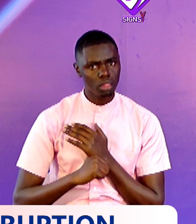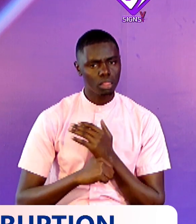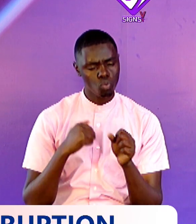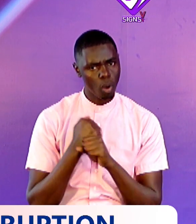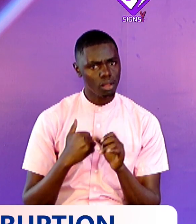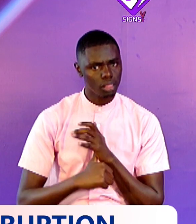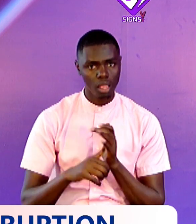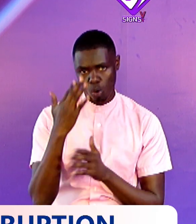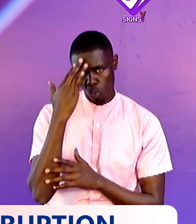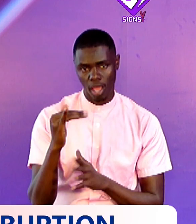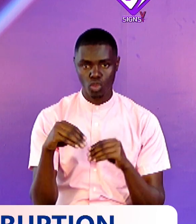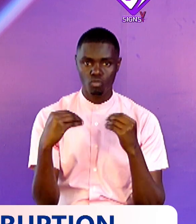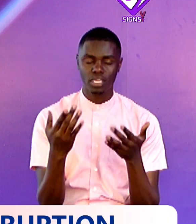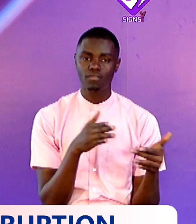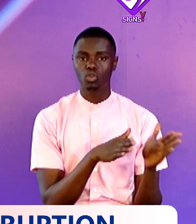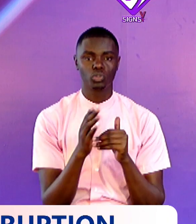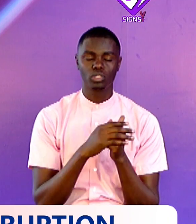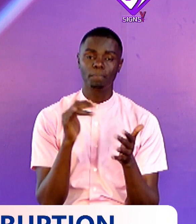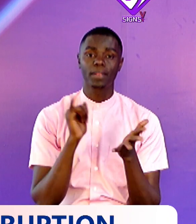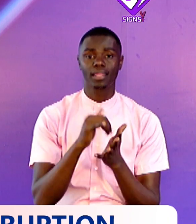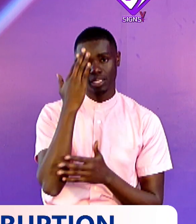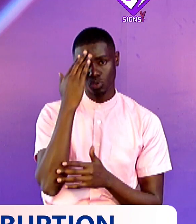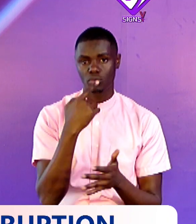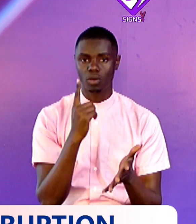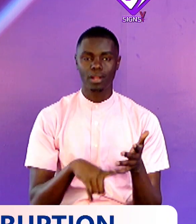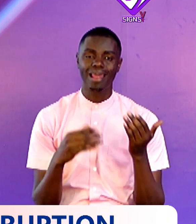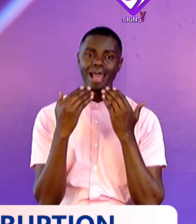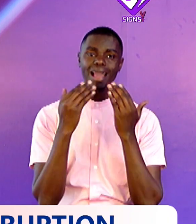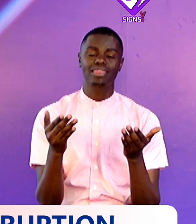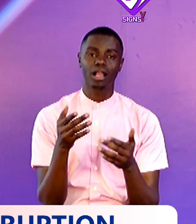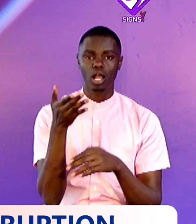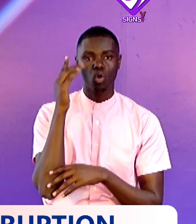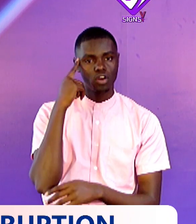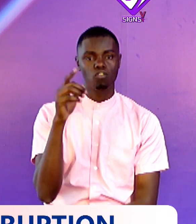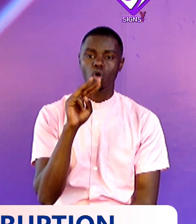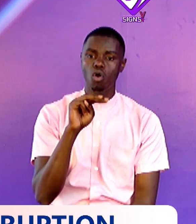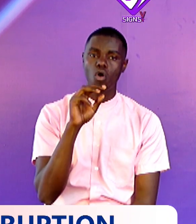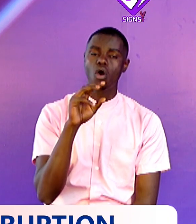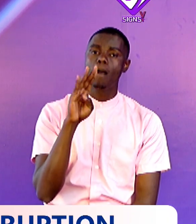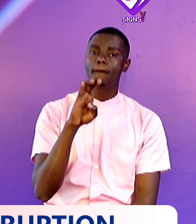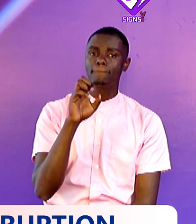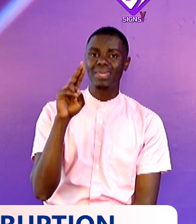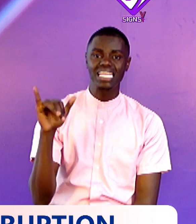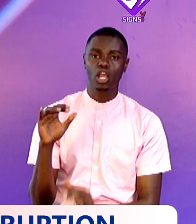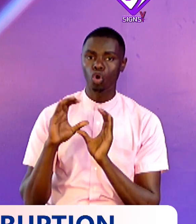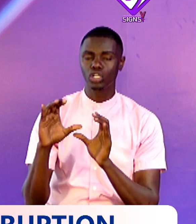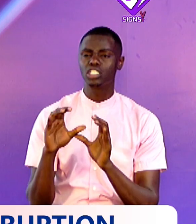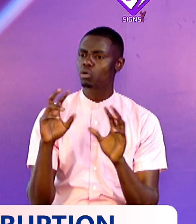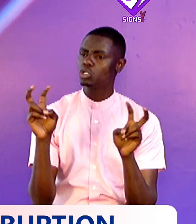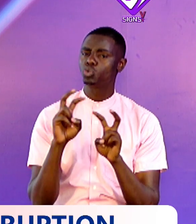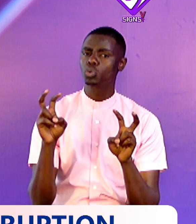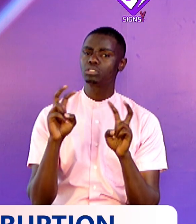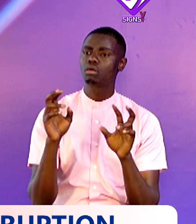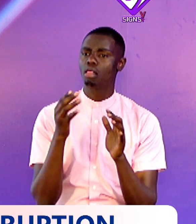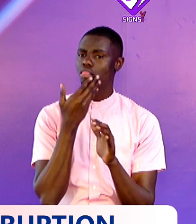hard because one, you have been given the opportunity. That's why I was telling you that I thank God for McCarthy, because he went for the best people. So it means